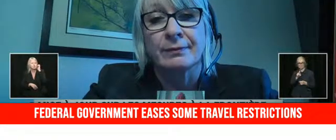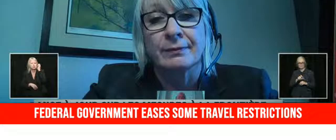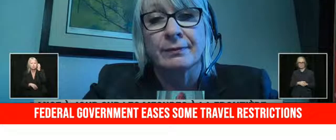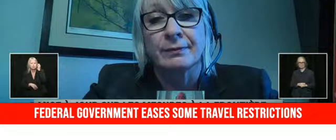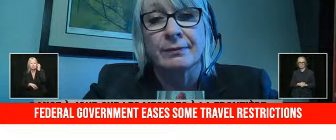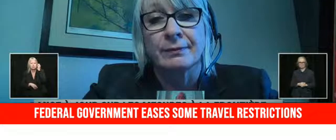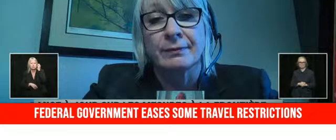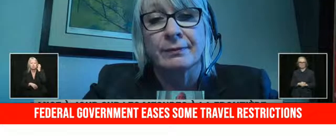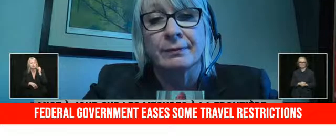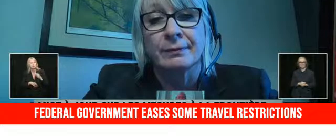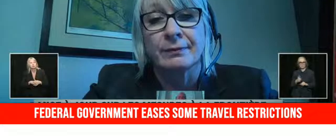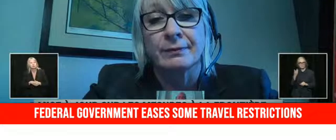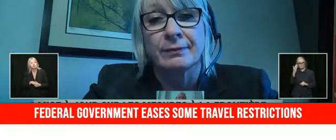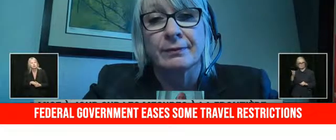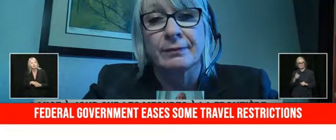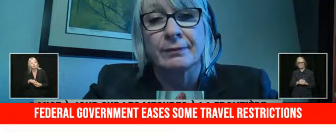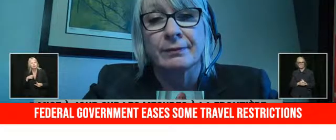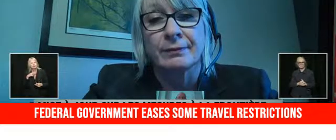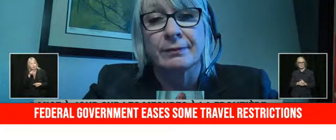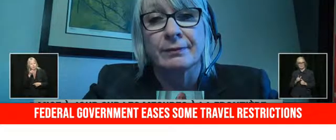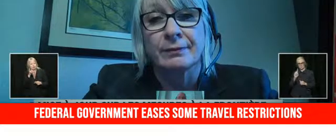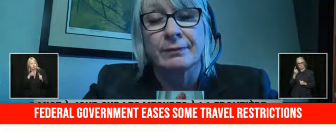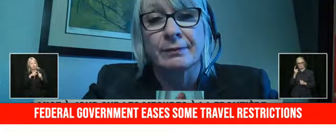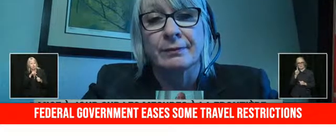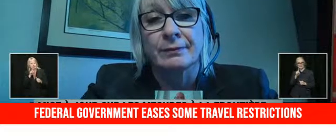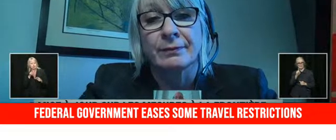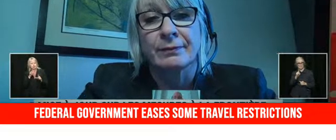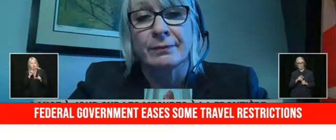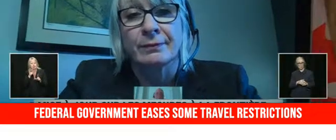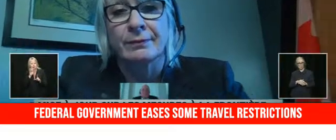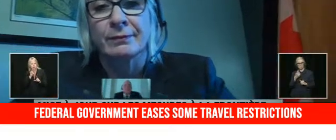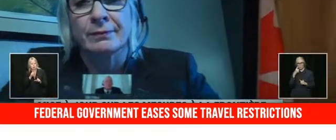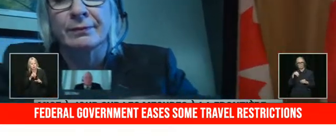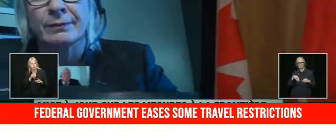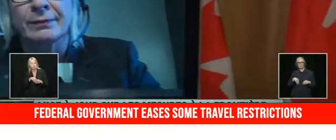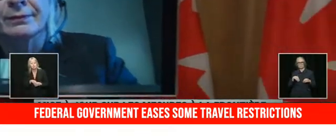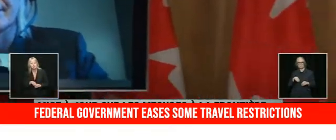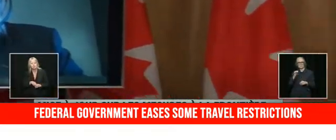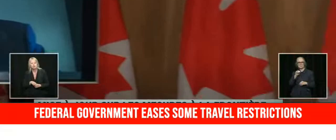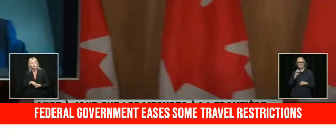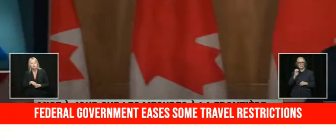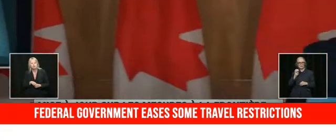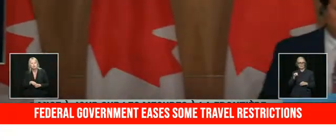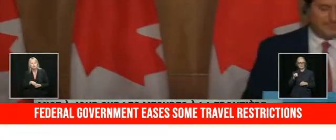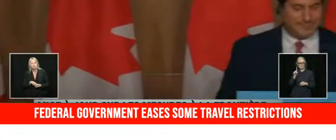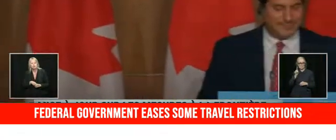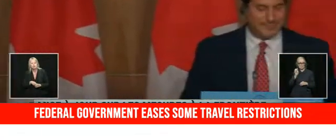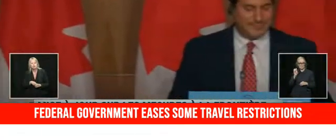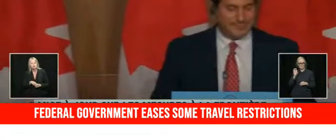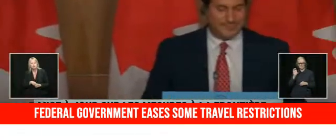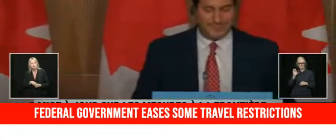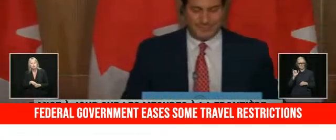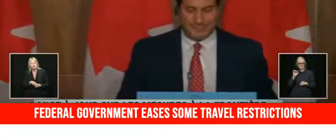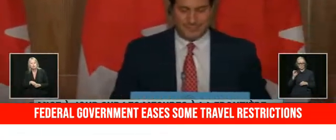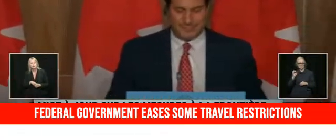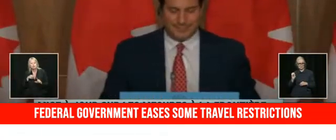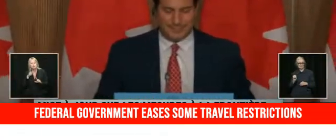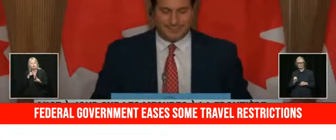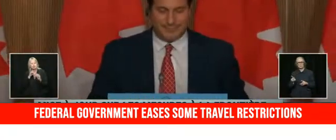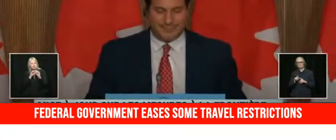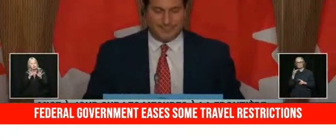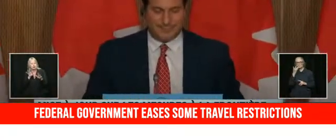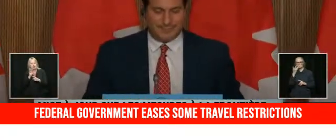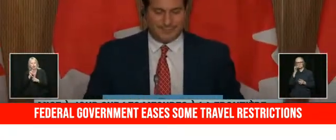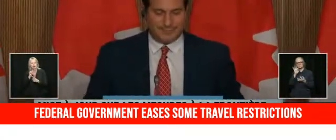Hi, my first question is for Minister Mendicino, and it's also a matter of clarification on this October 8th date, because